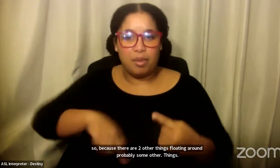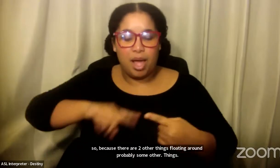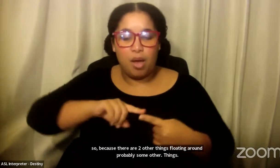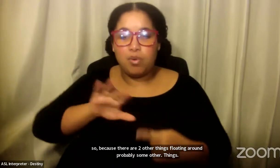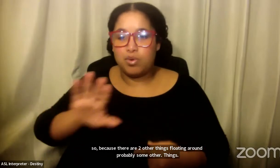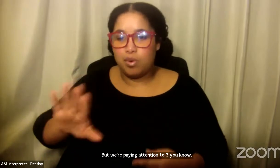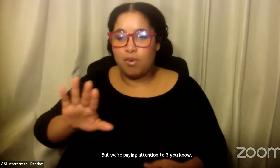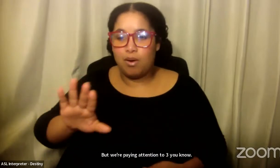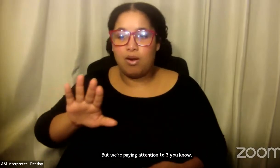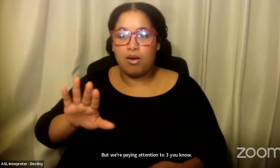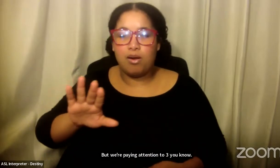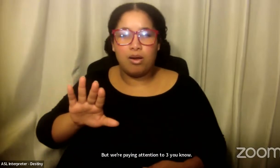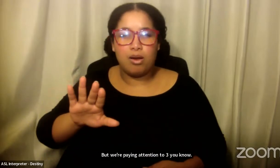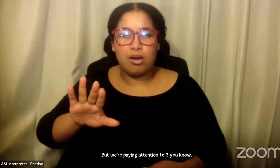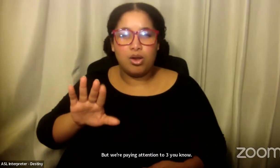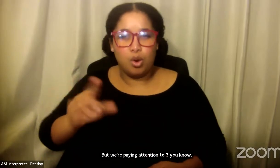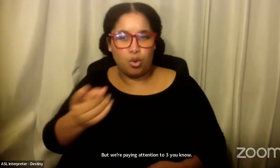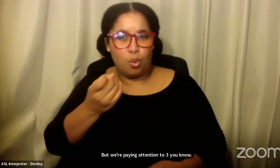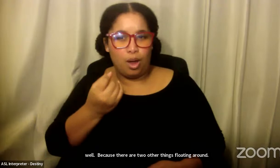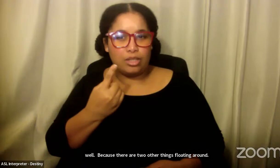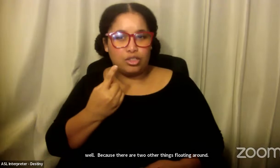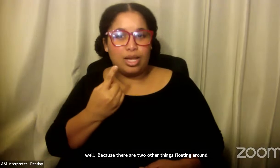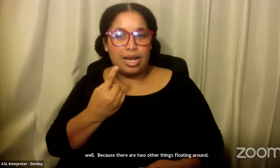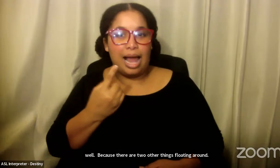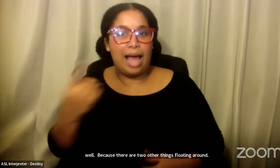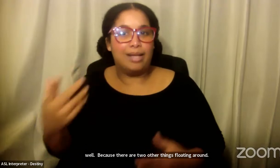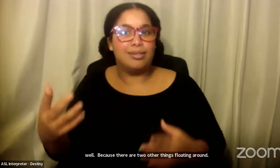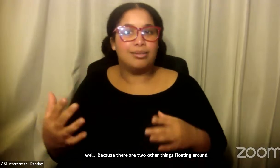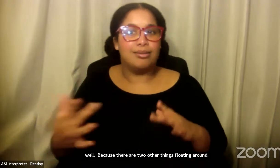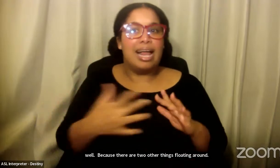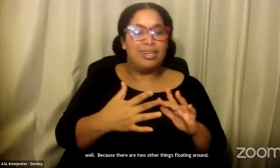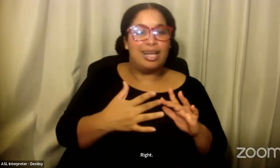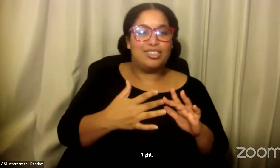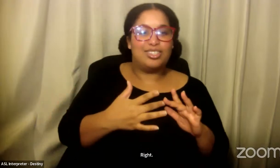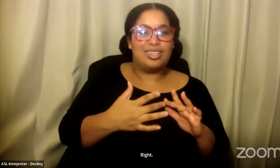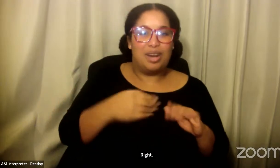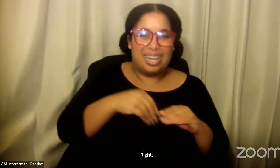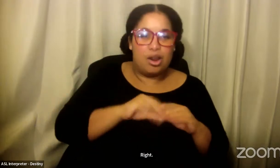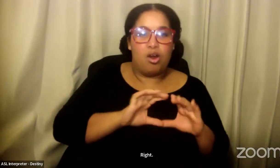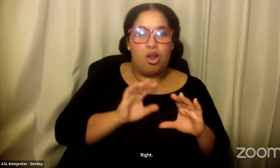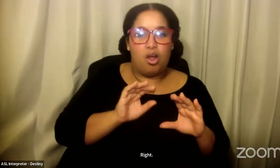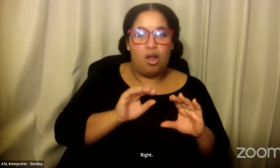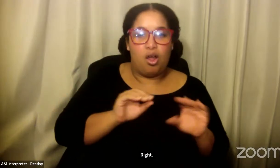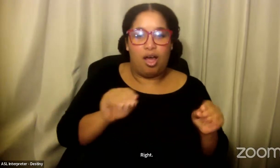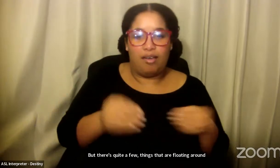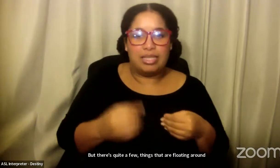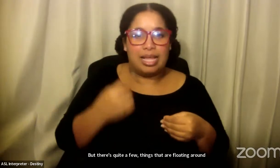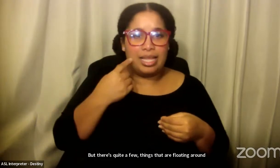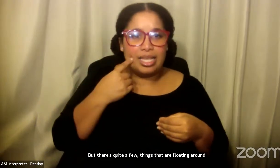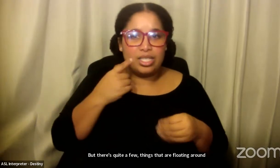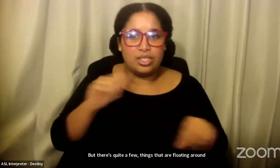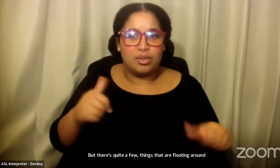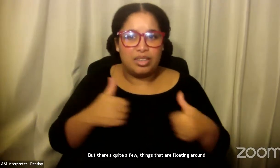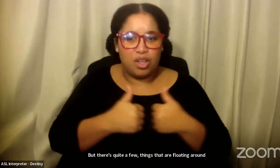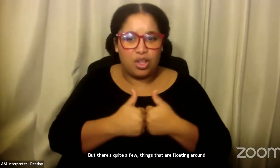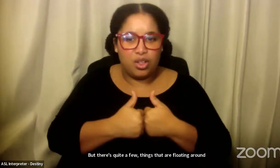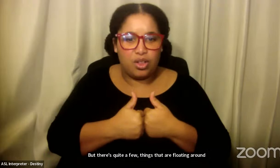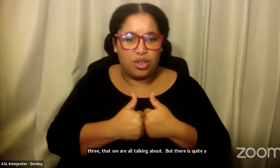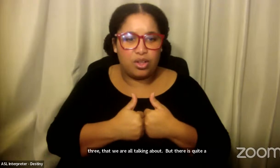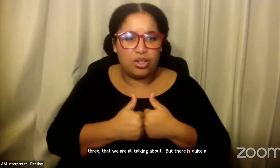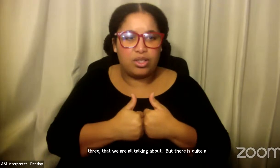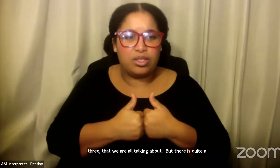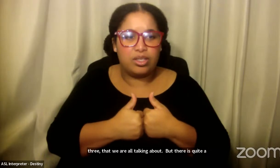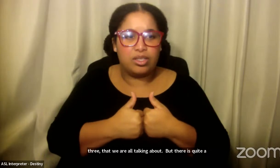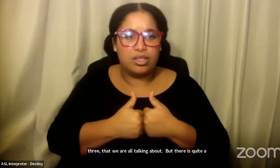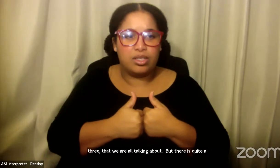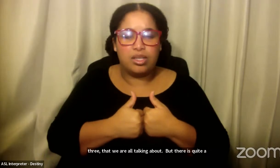your I think that your question had made it to us as well, and I think it's very difficult. We're aware that,